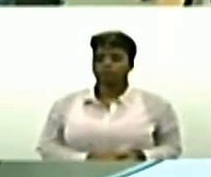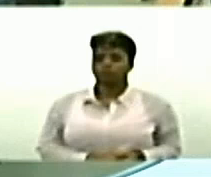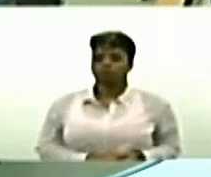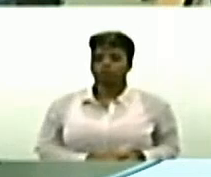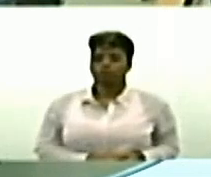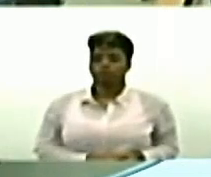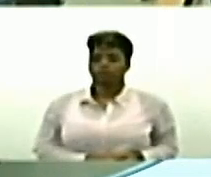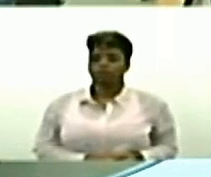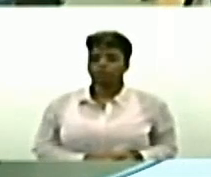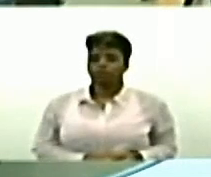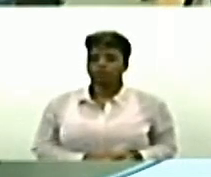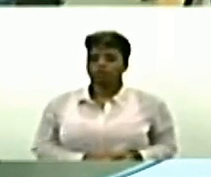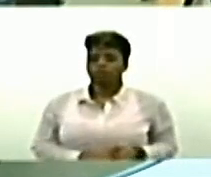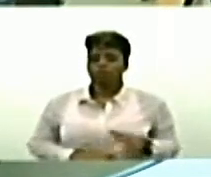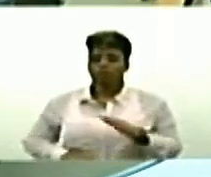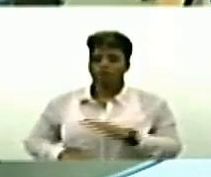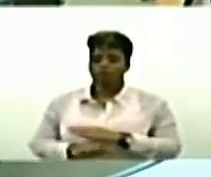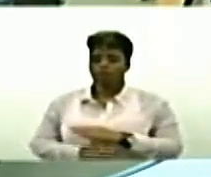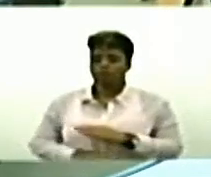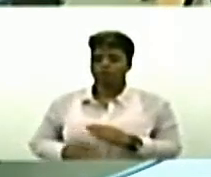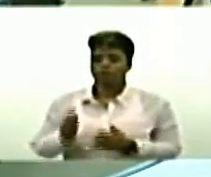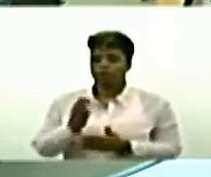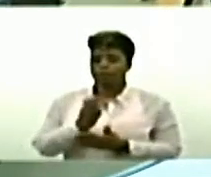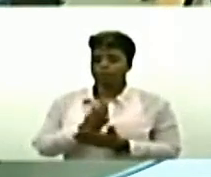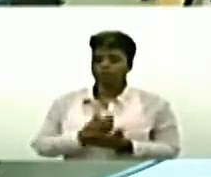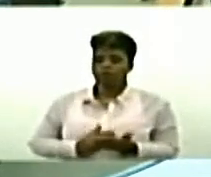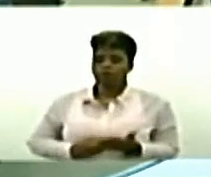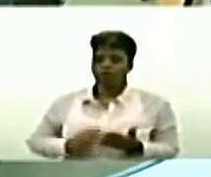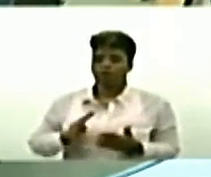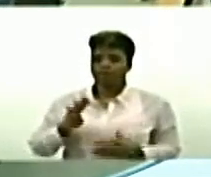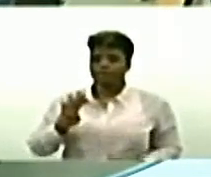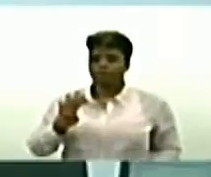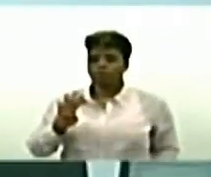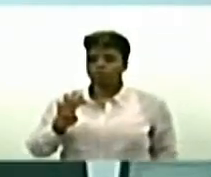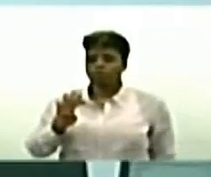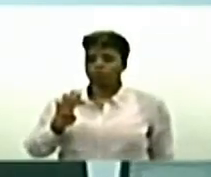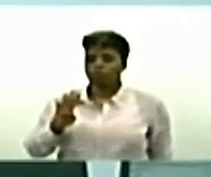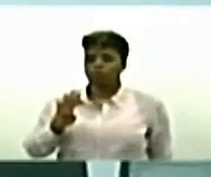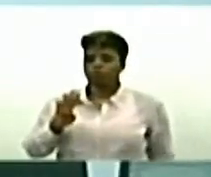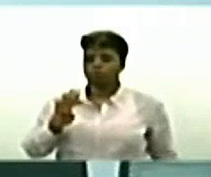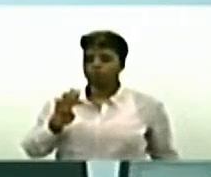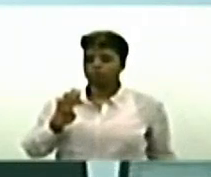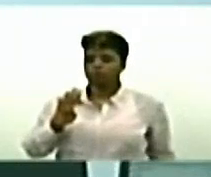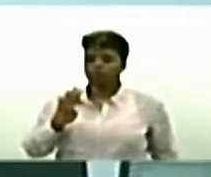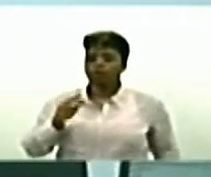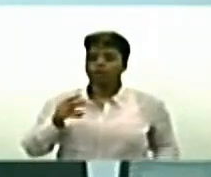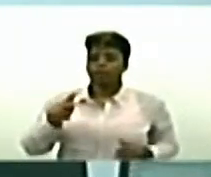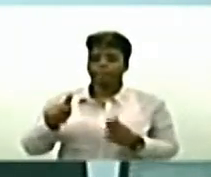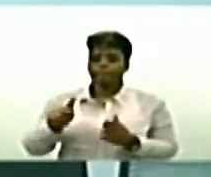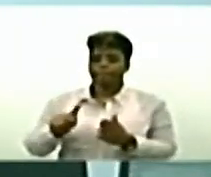the section 4, that will be page 5,